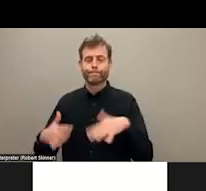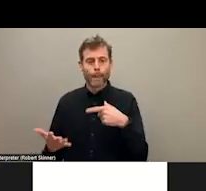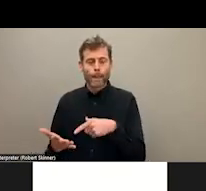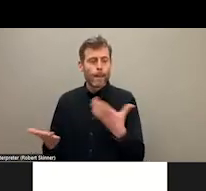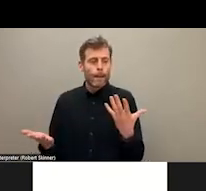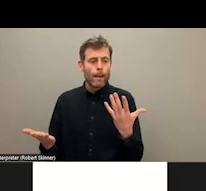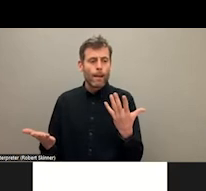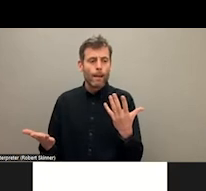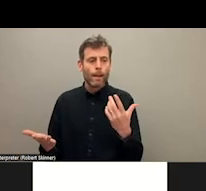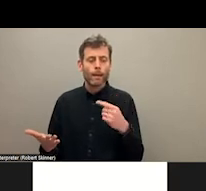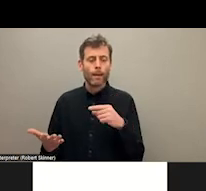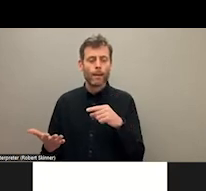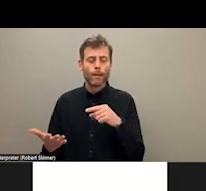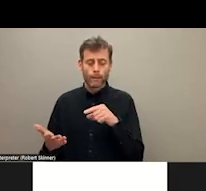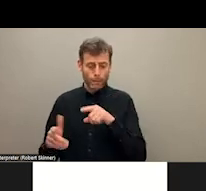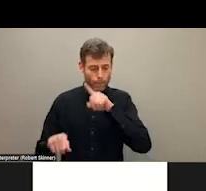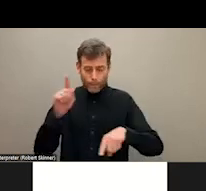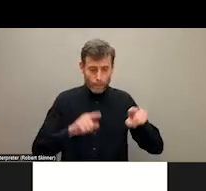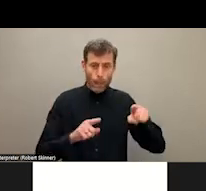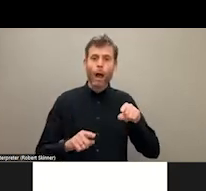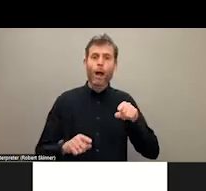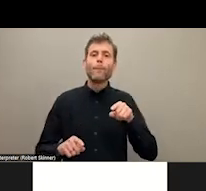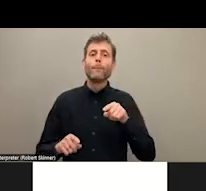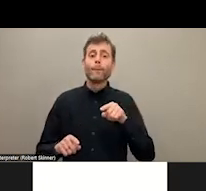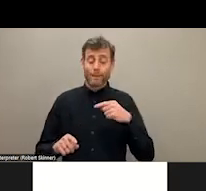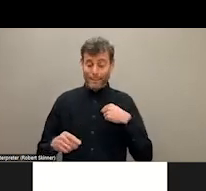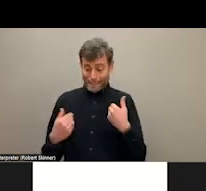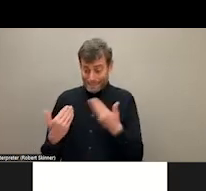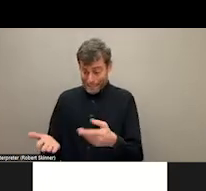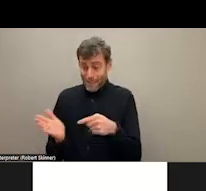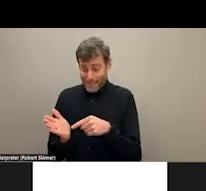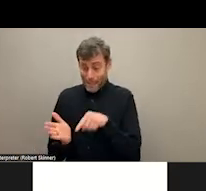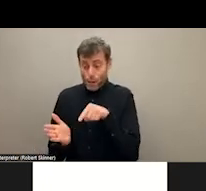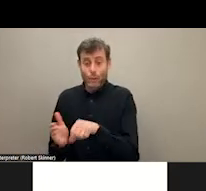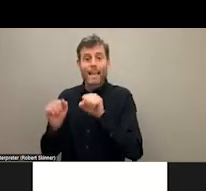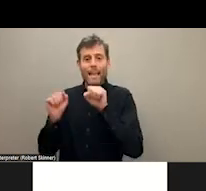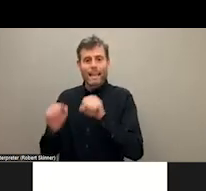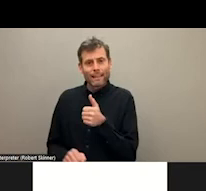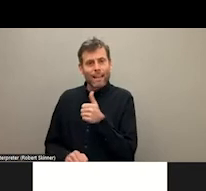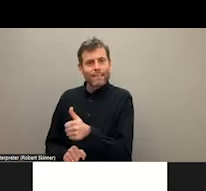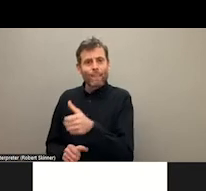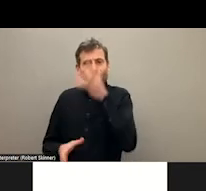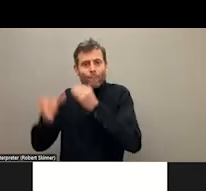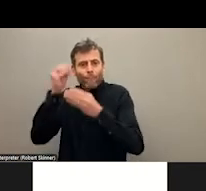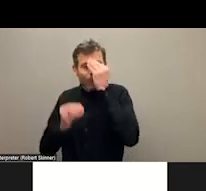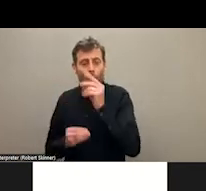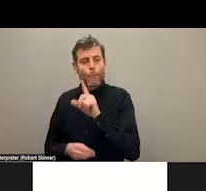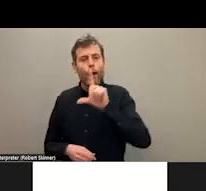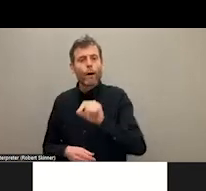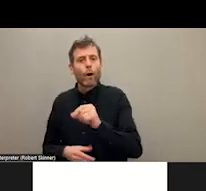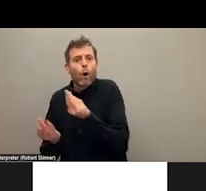to be able to study and to be totally independent and with lesser costs. Now, about the question